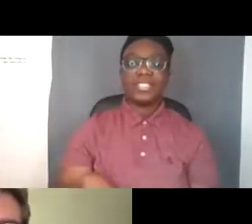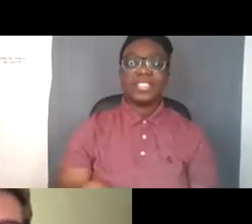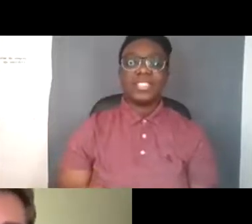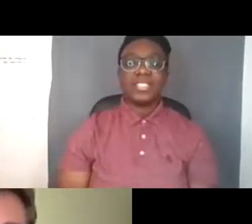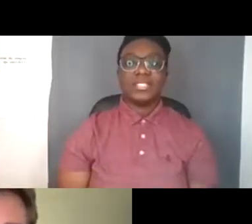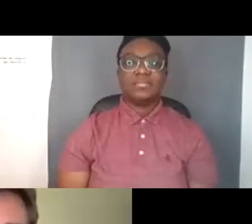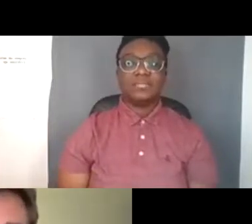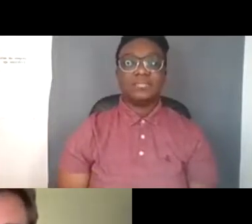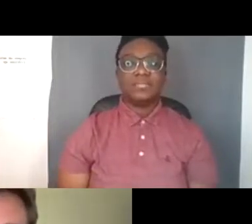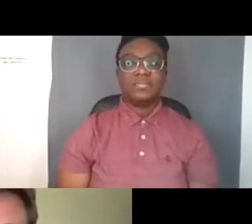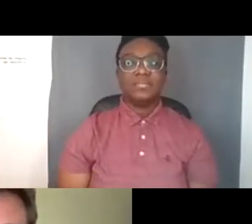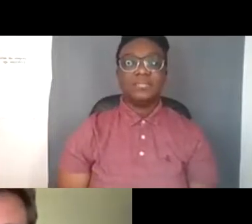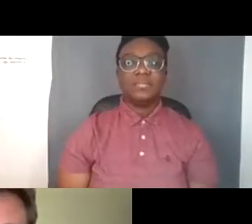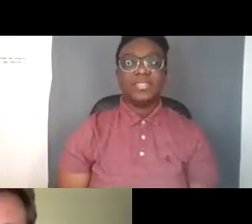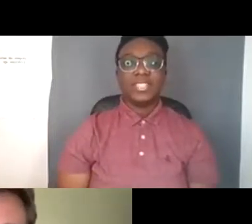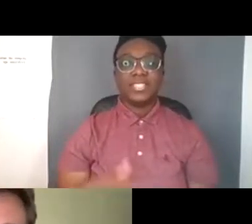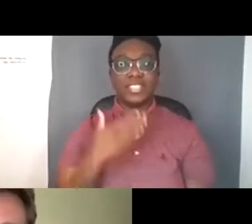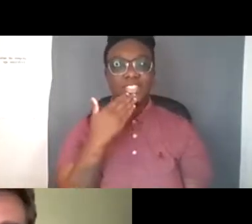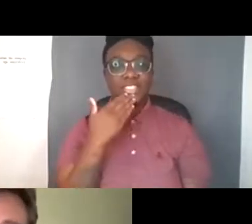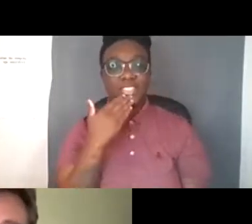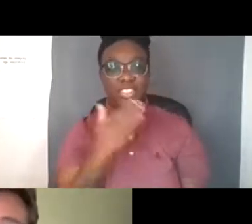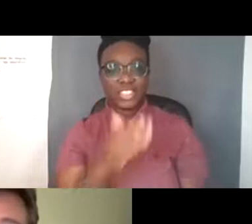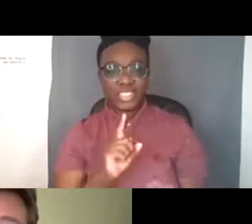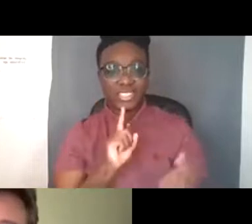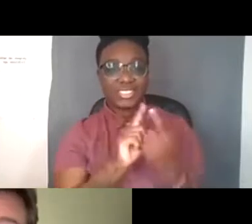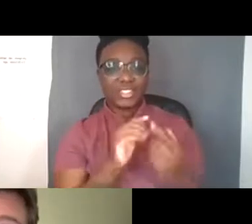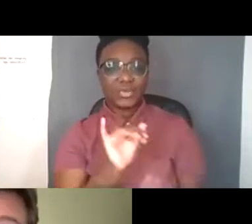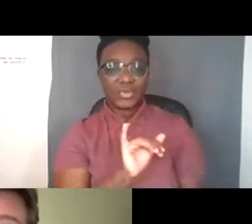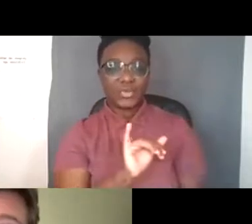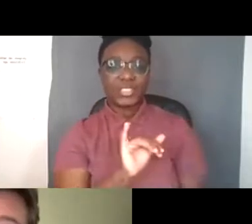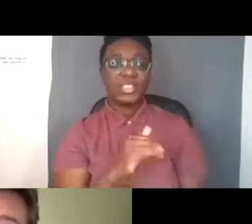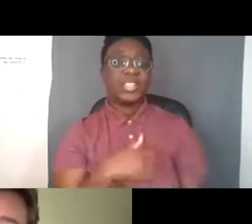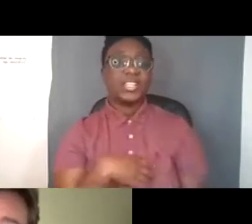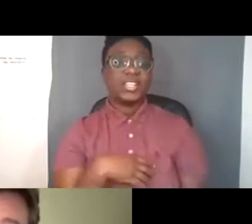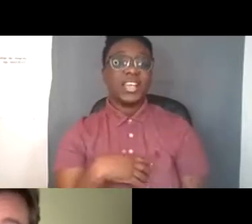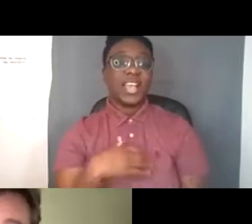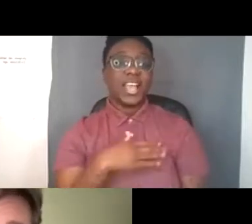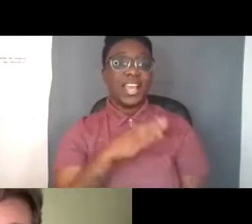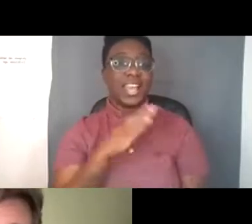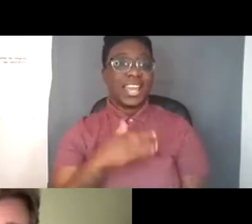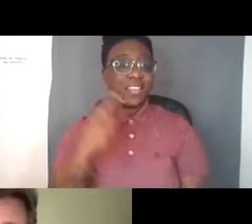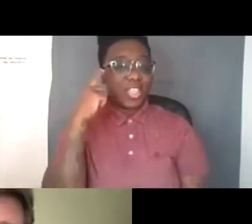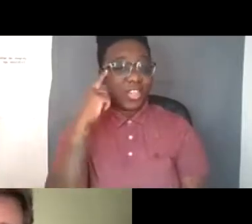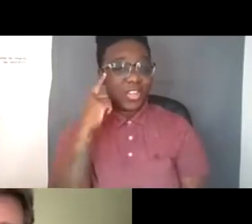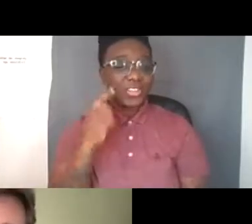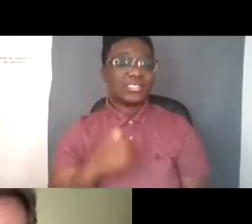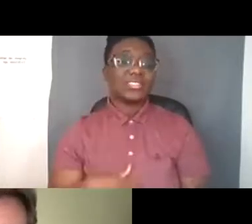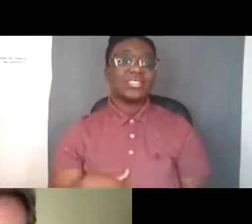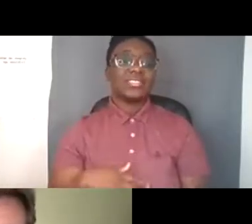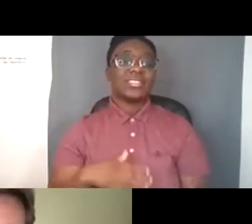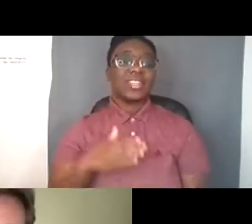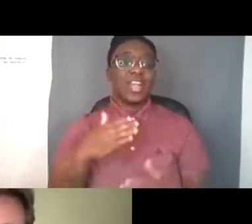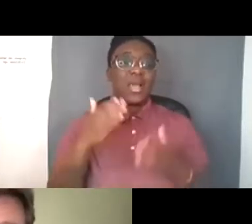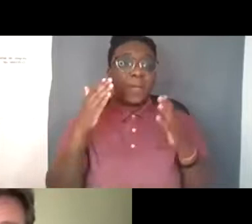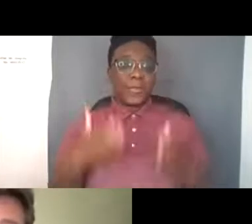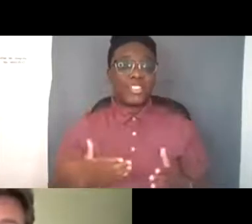darling, Mikey. It's good to talk to you as well, my friend. It's a real, I tell you, I never thought a little guy from White River Junction, Vermont would ever have the